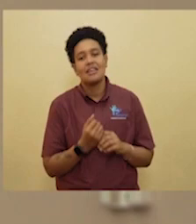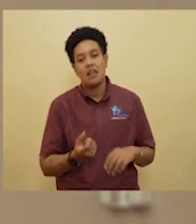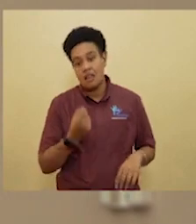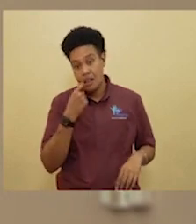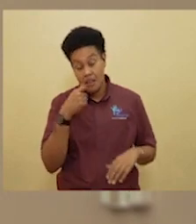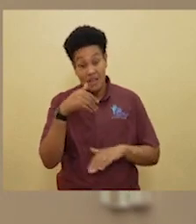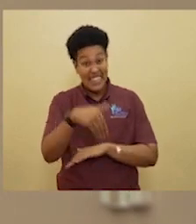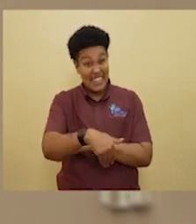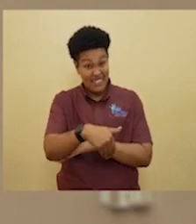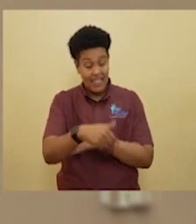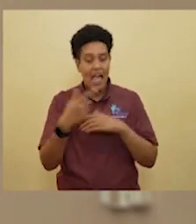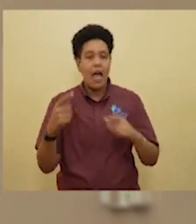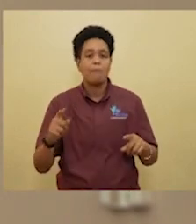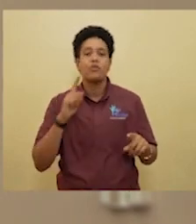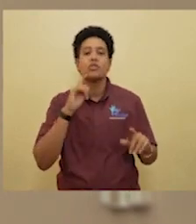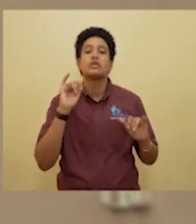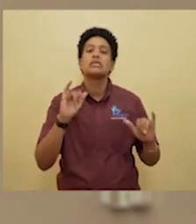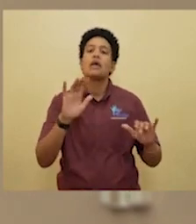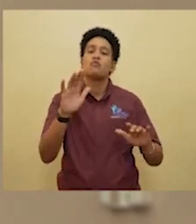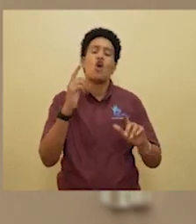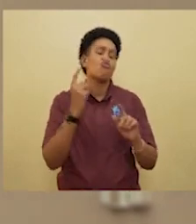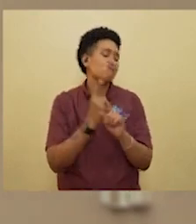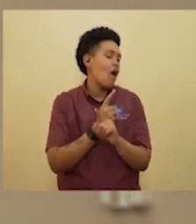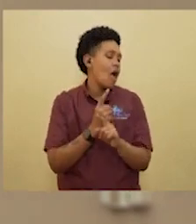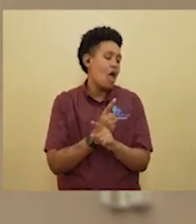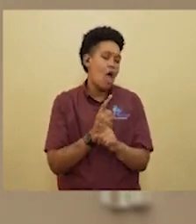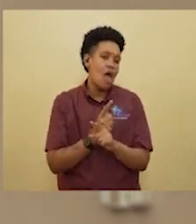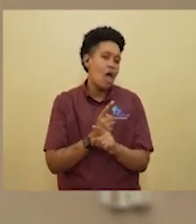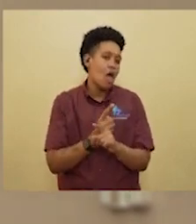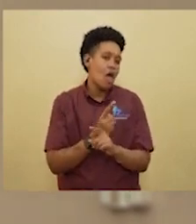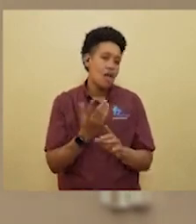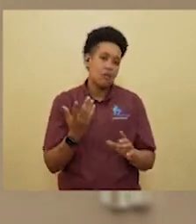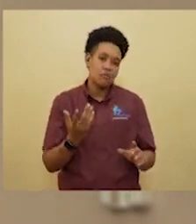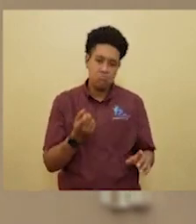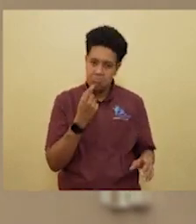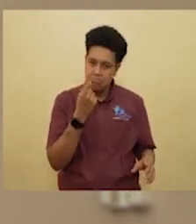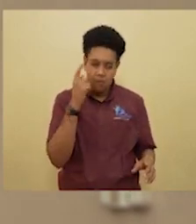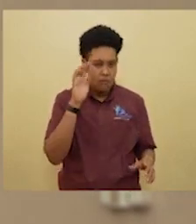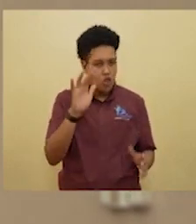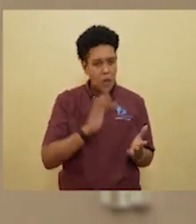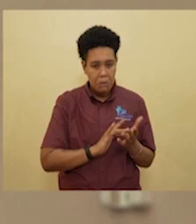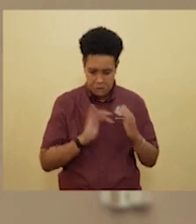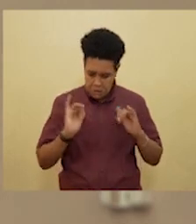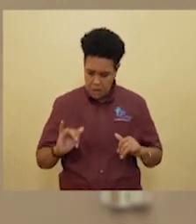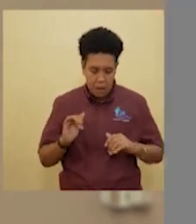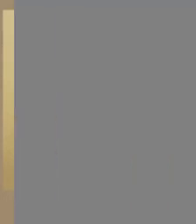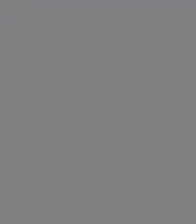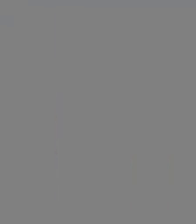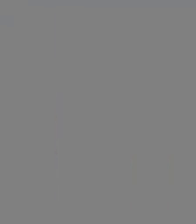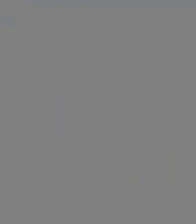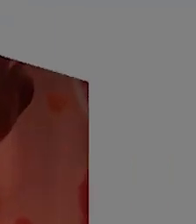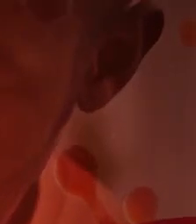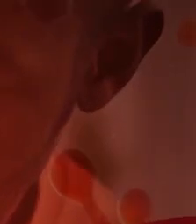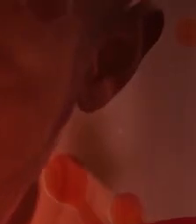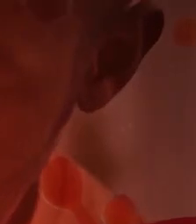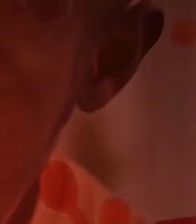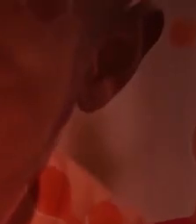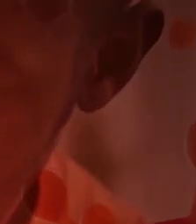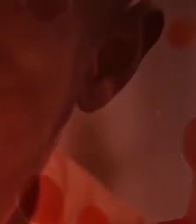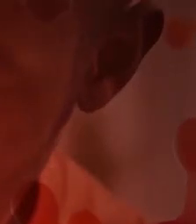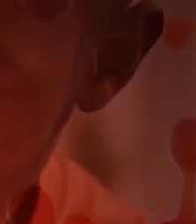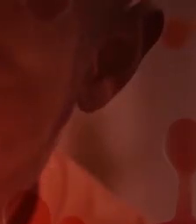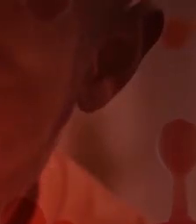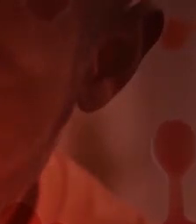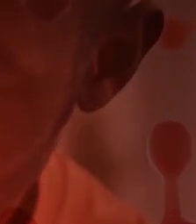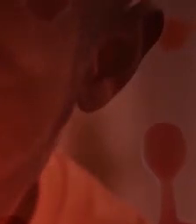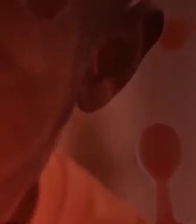in the evening. So stick to your regular regime for your medications and keep your appointment for